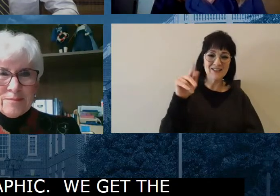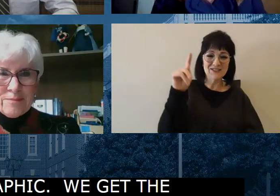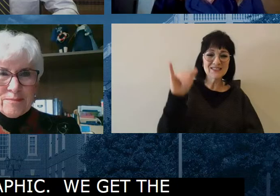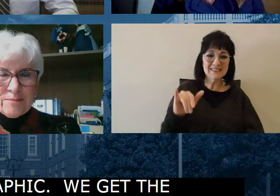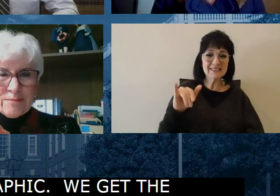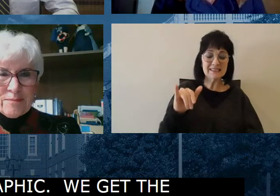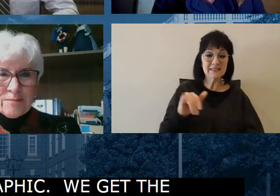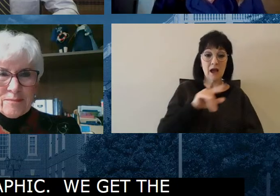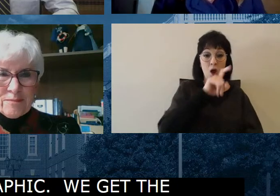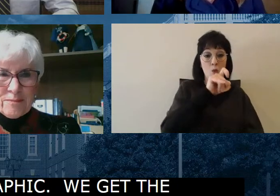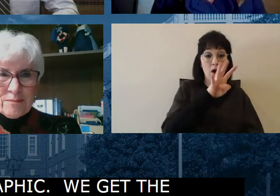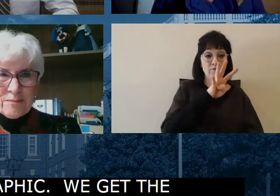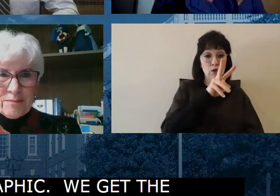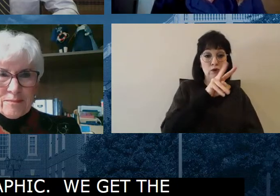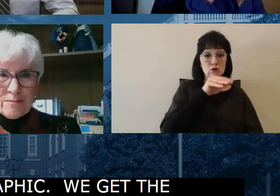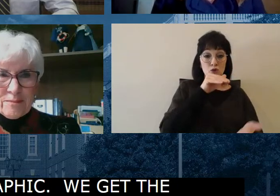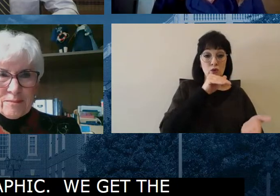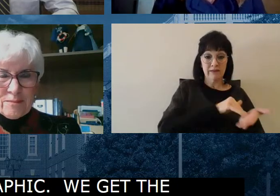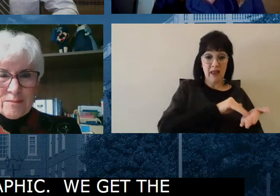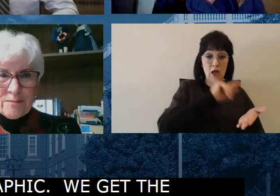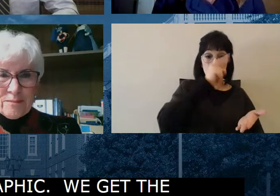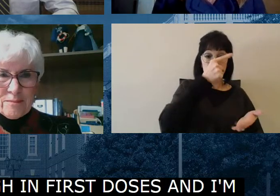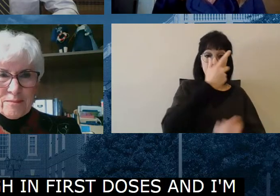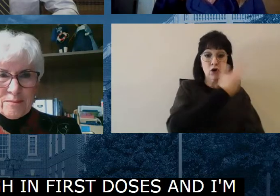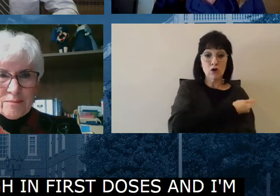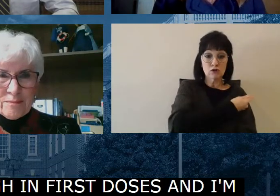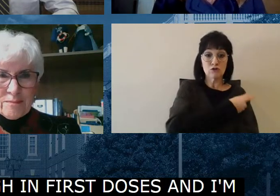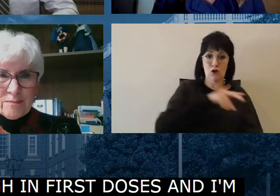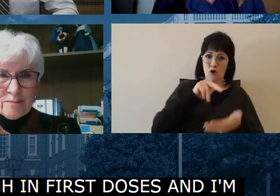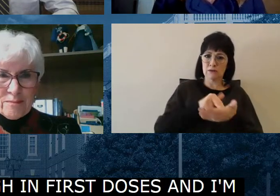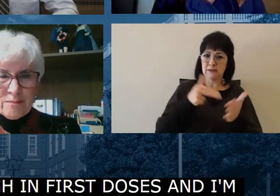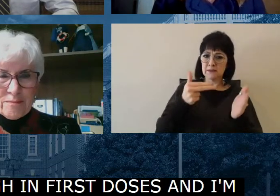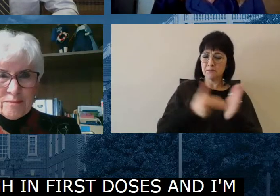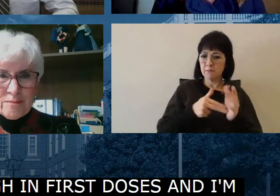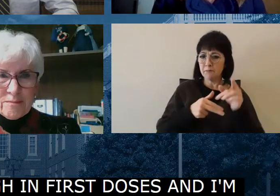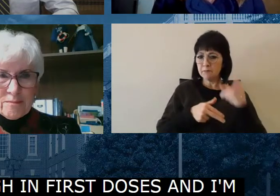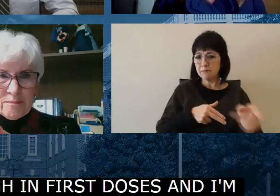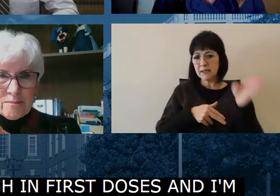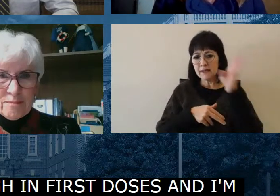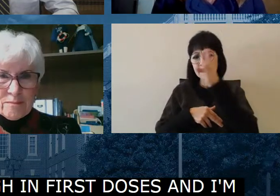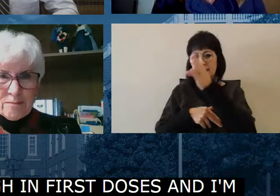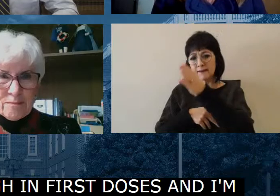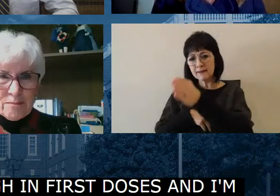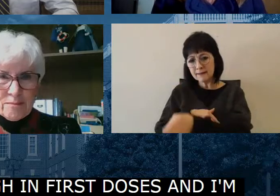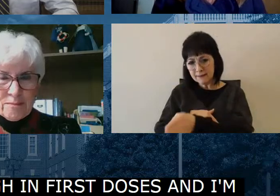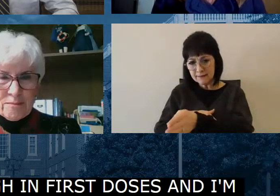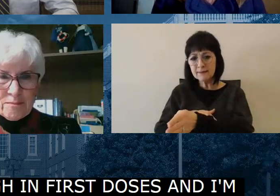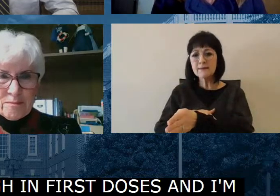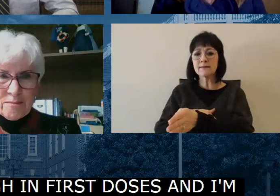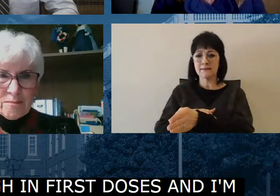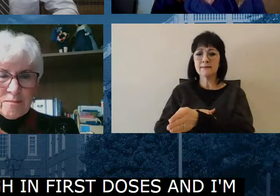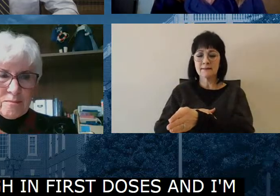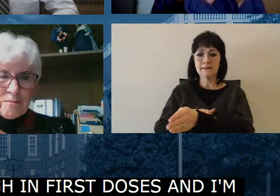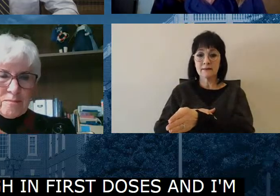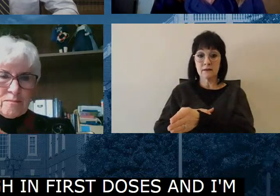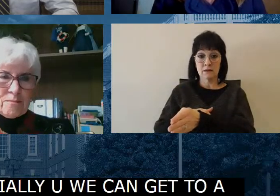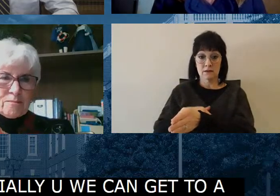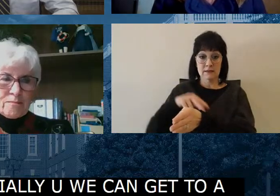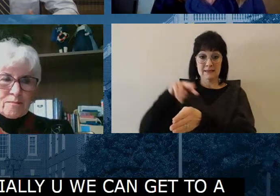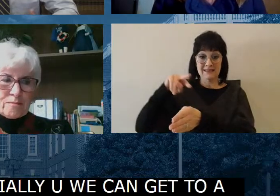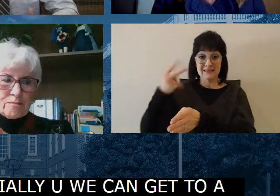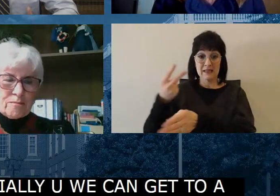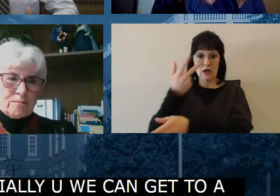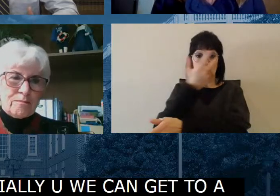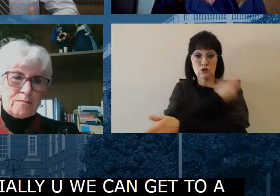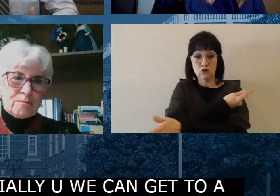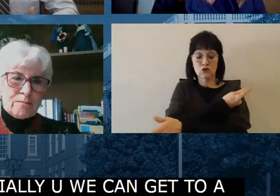a kind of a formula about when you would think about moving to the next group. And if you